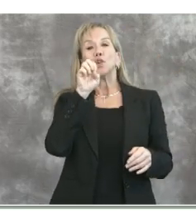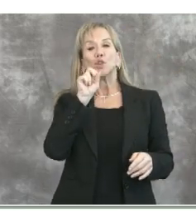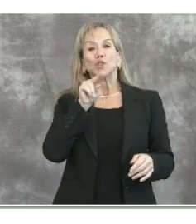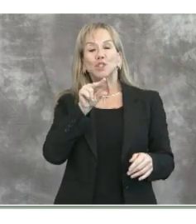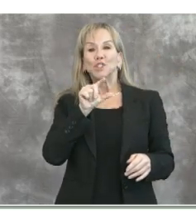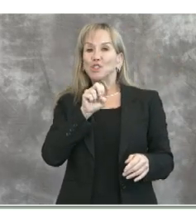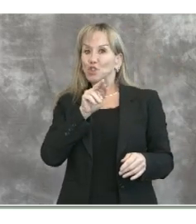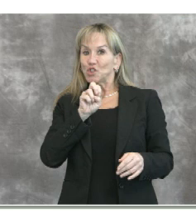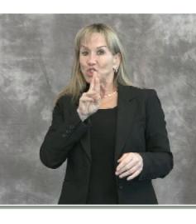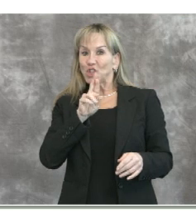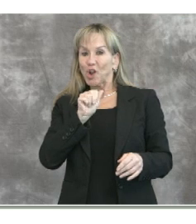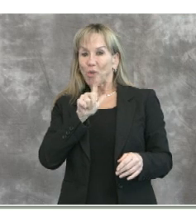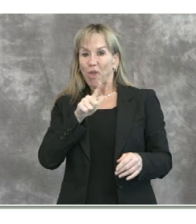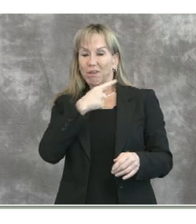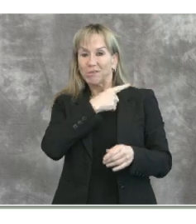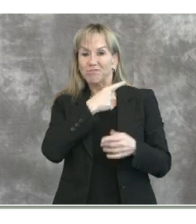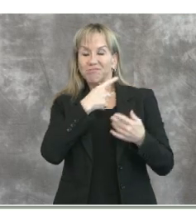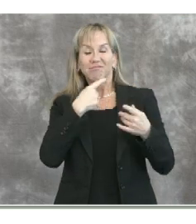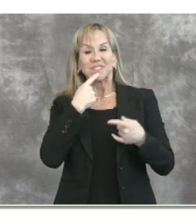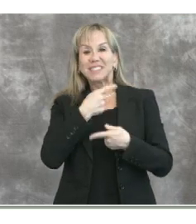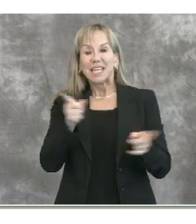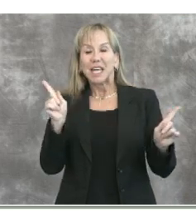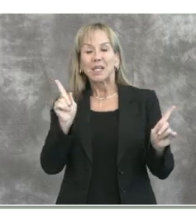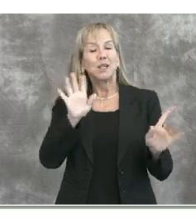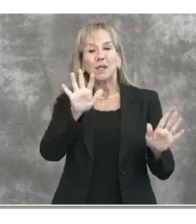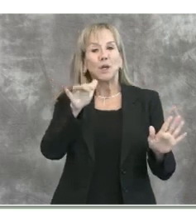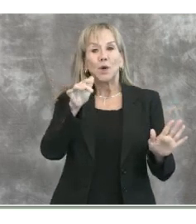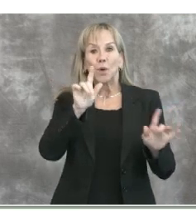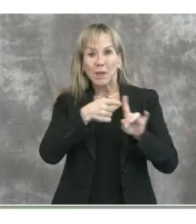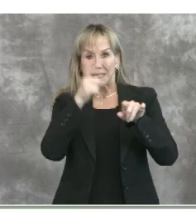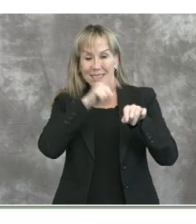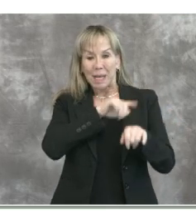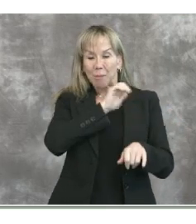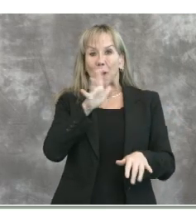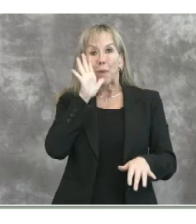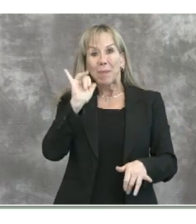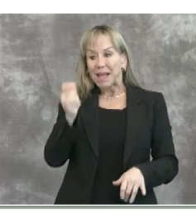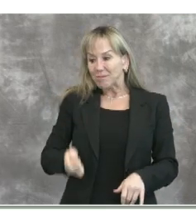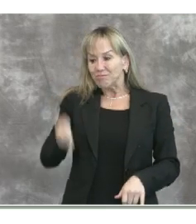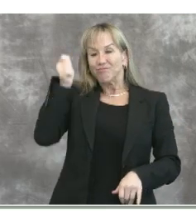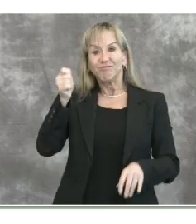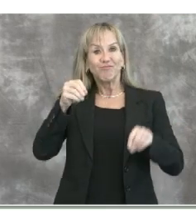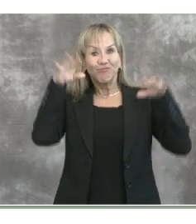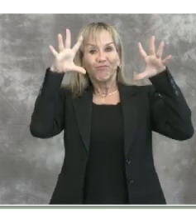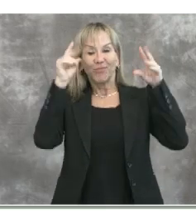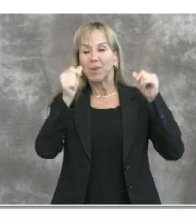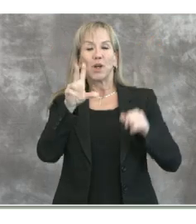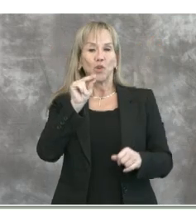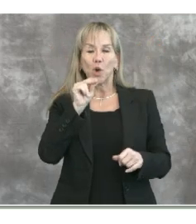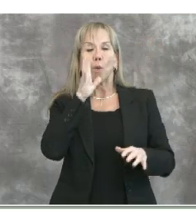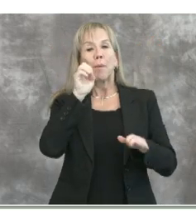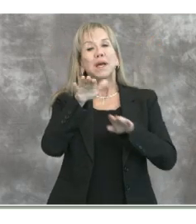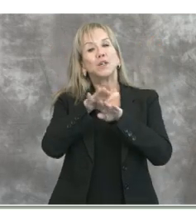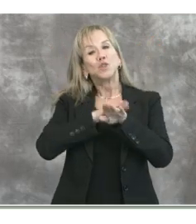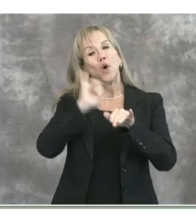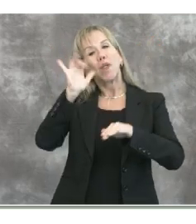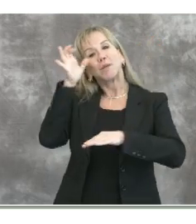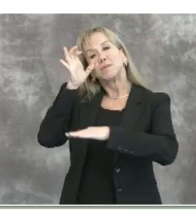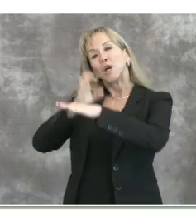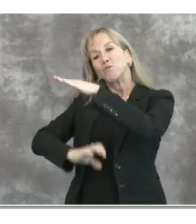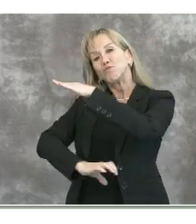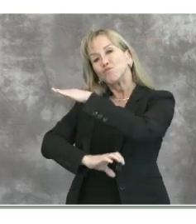light switch, but more like a sunrise. But how soon that happens is really up to each and every one of